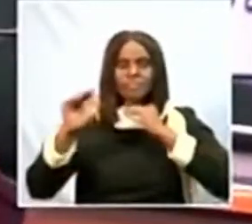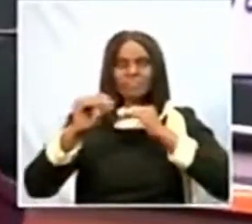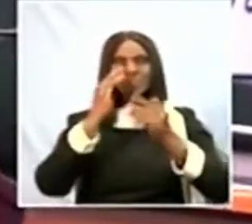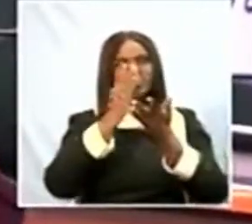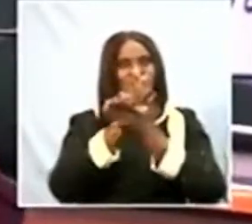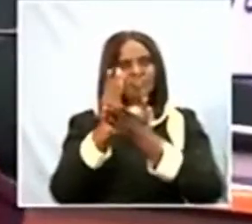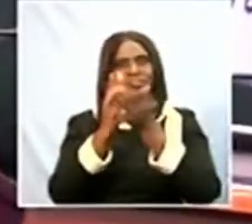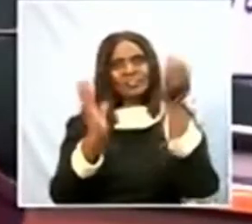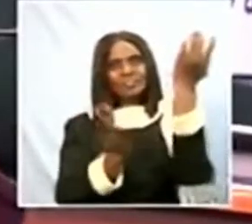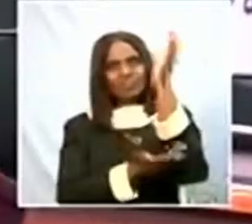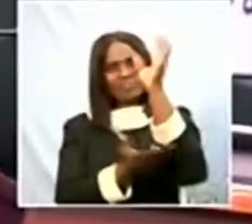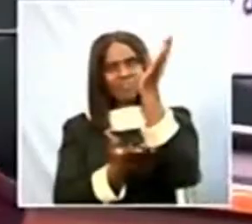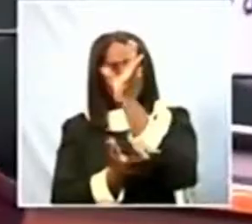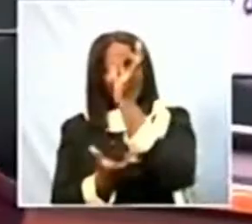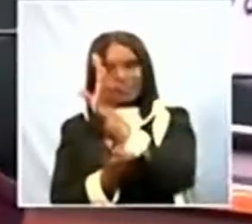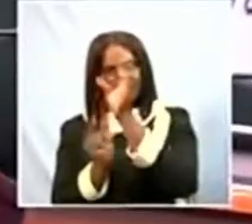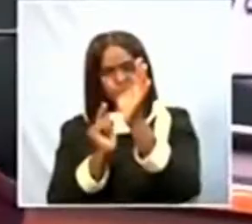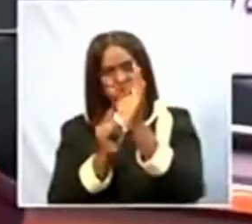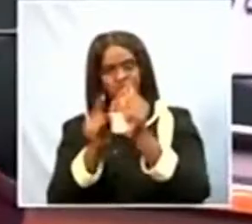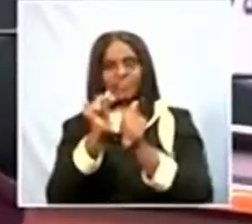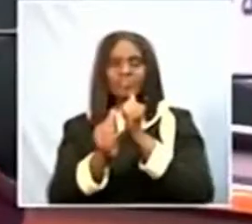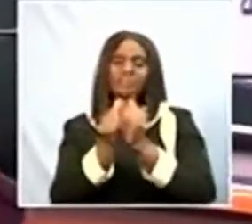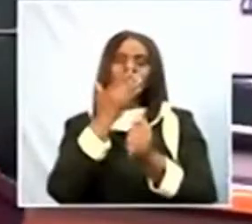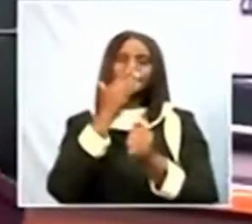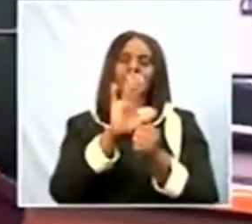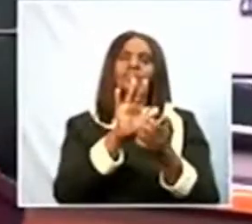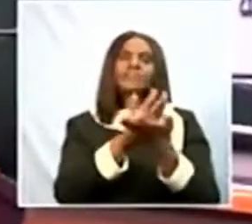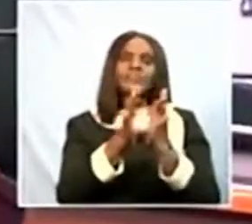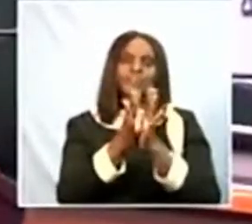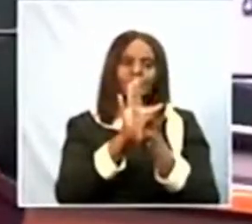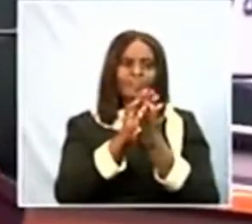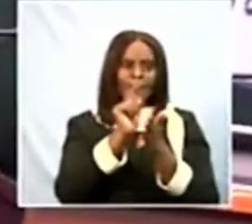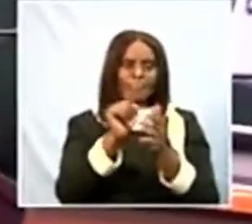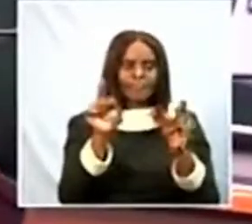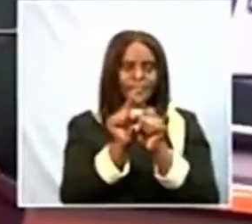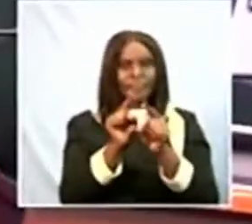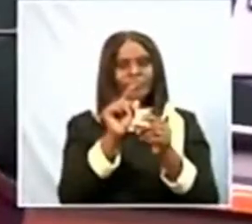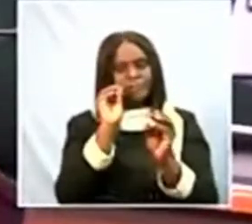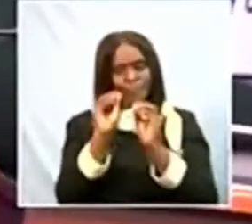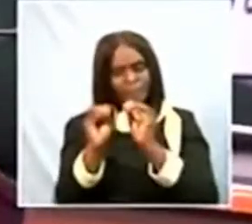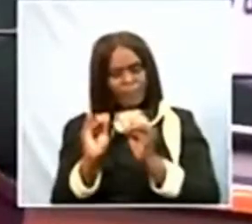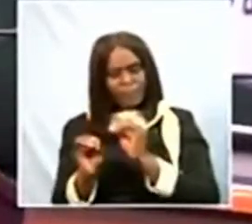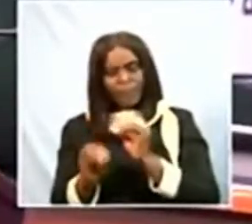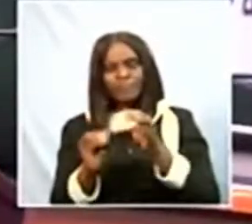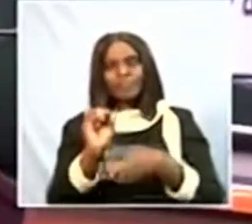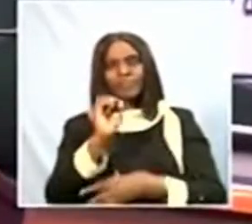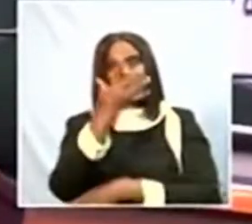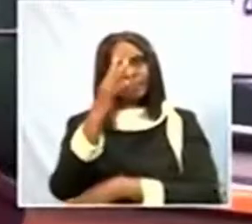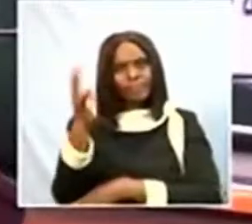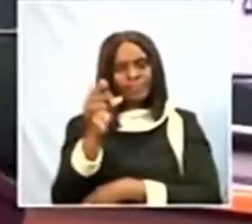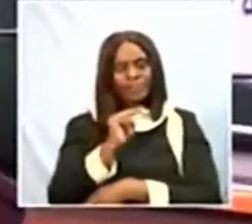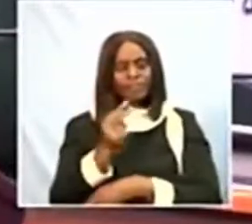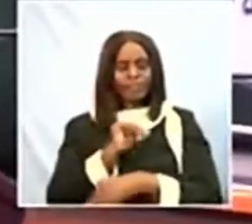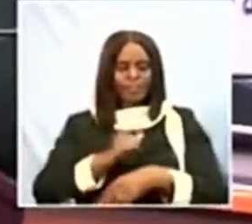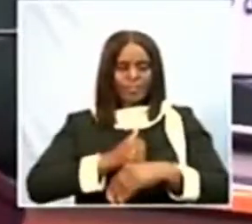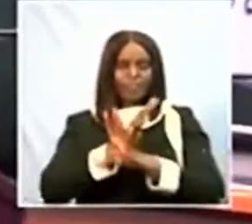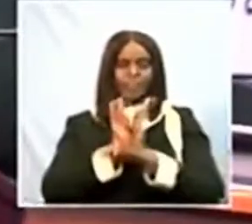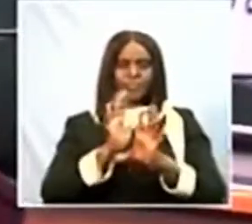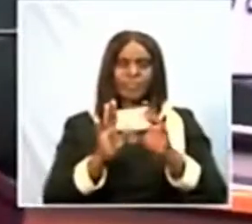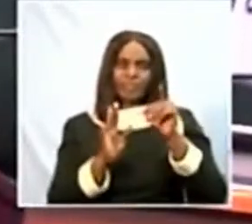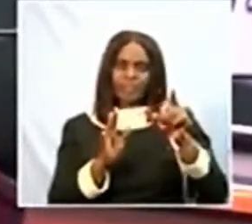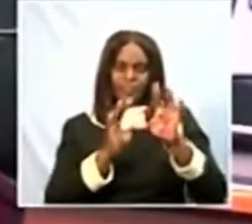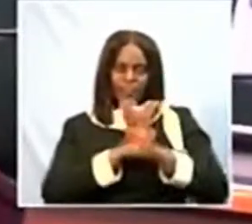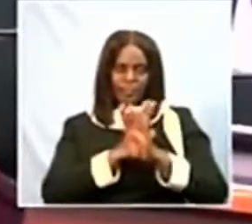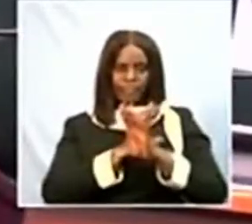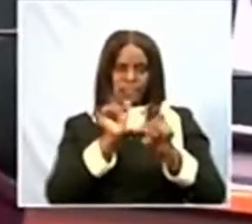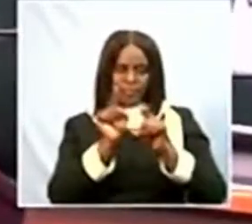cutting down of trees, which is deforestation, but practice reforestation, Madam Speaker, for we know as citizens of Zambia that